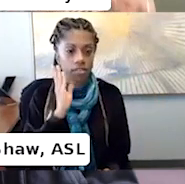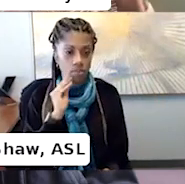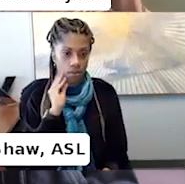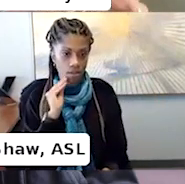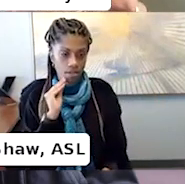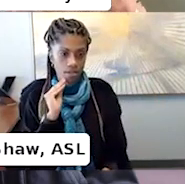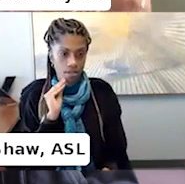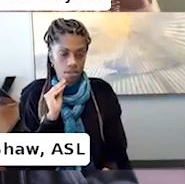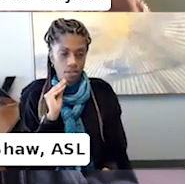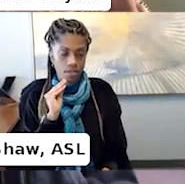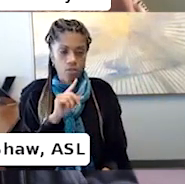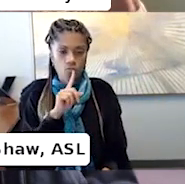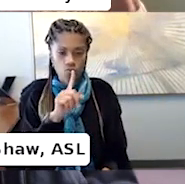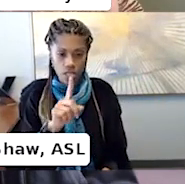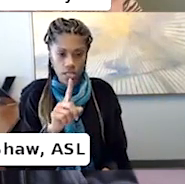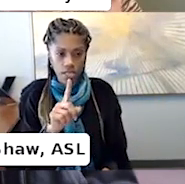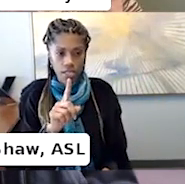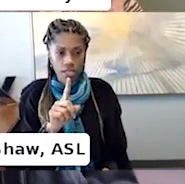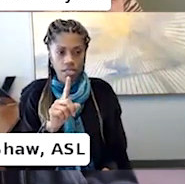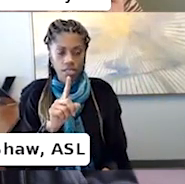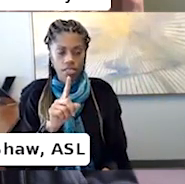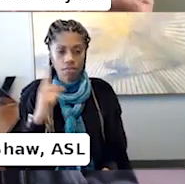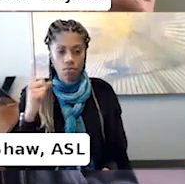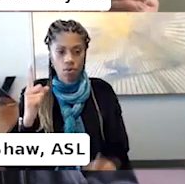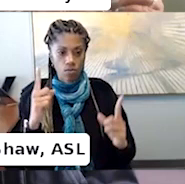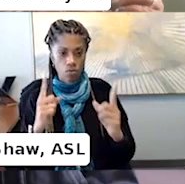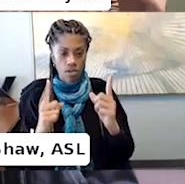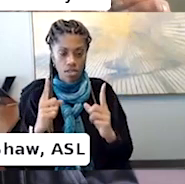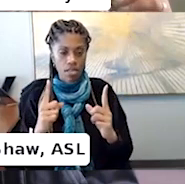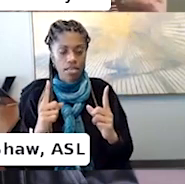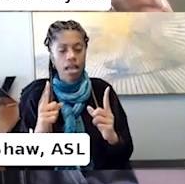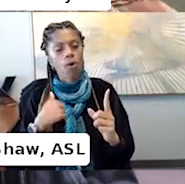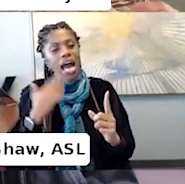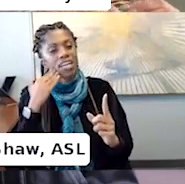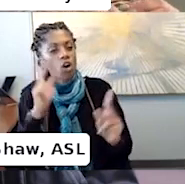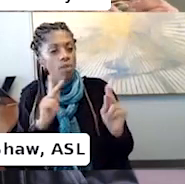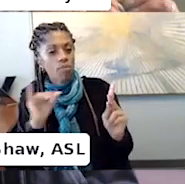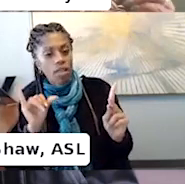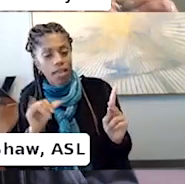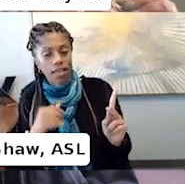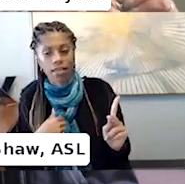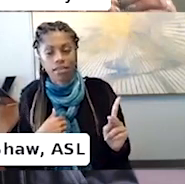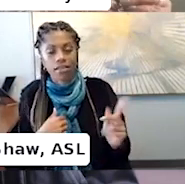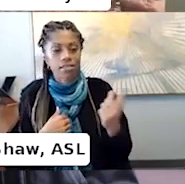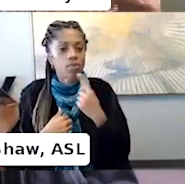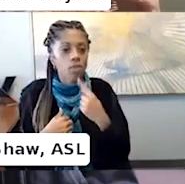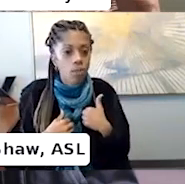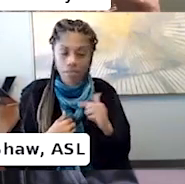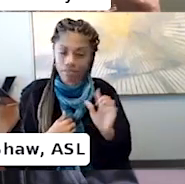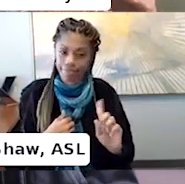right? To really keep it one-to-one. How have we supported and trained